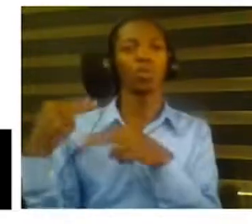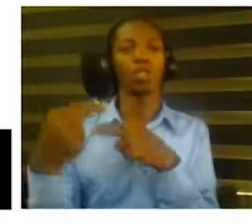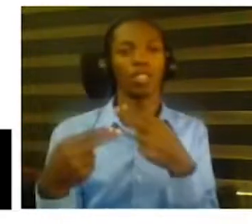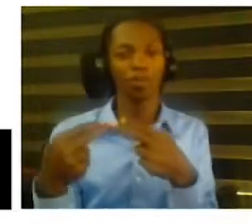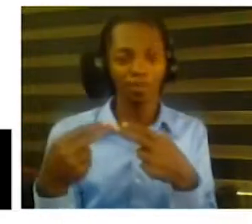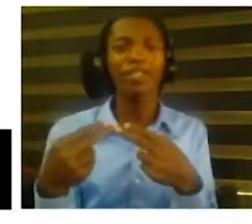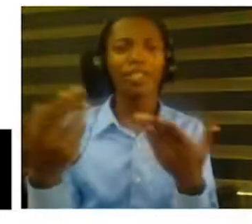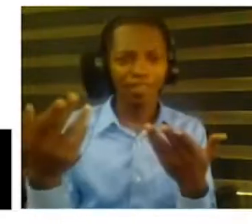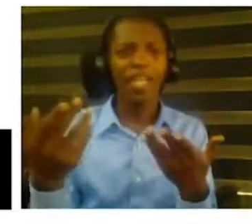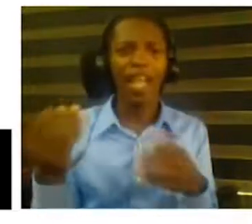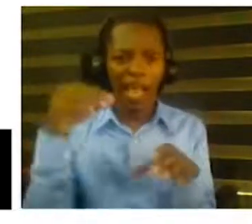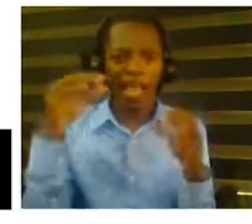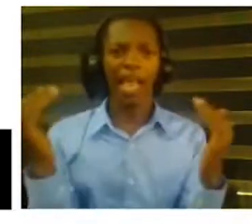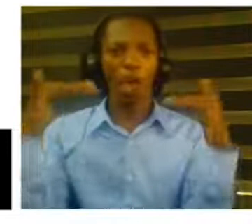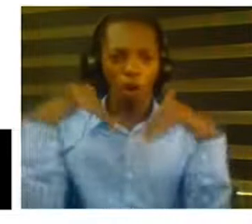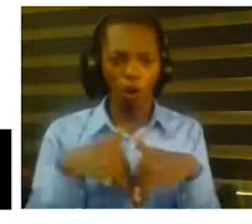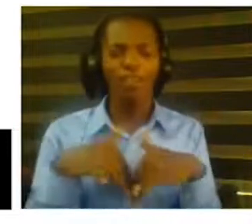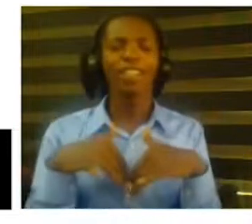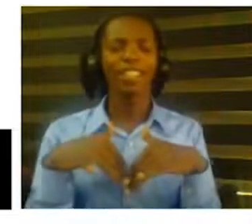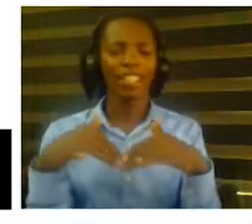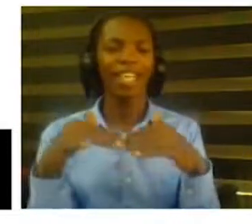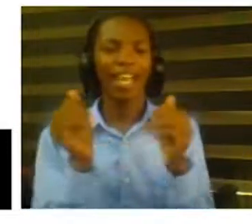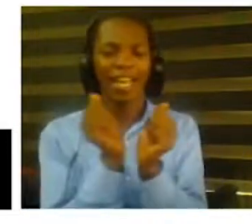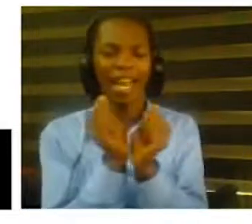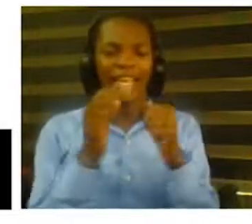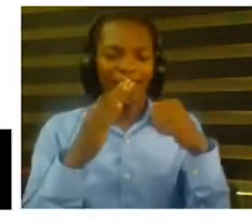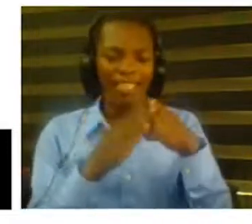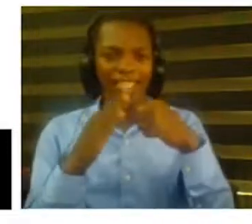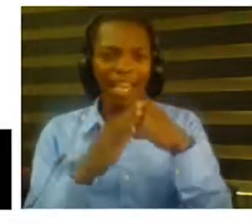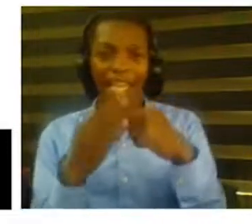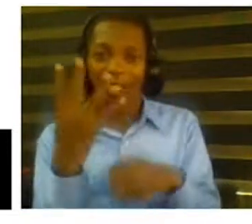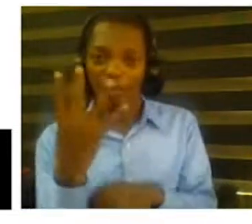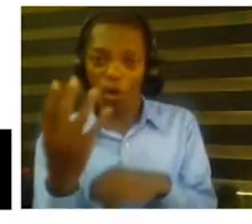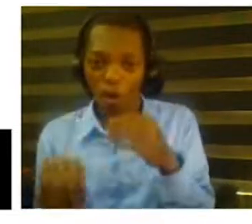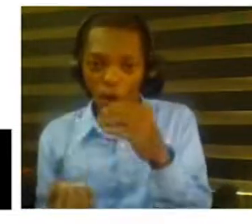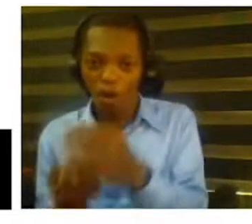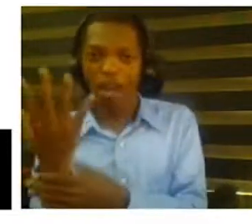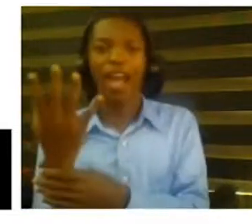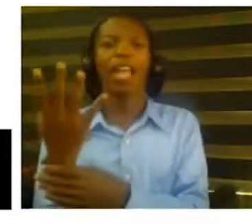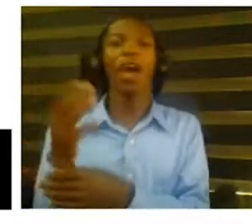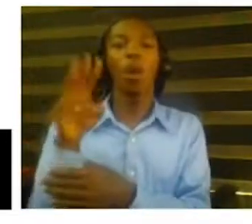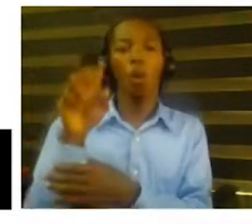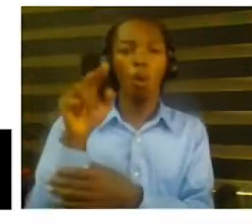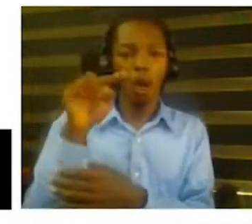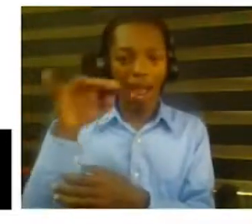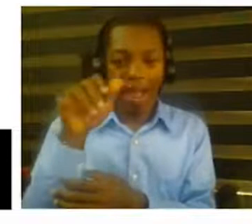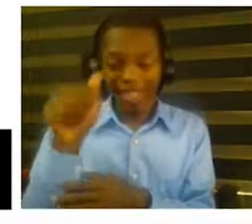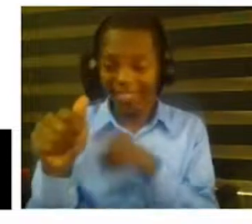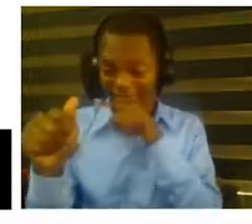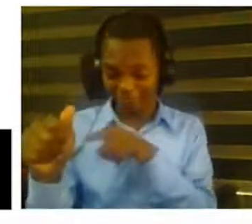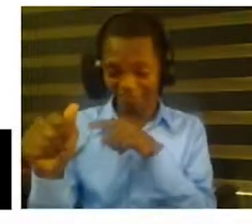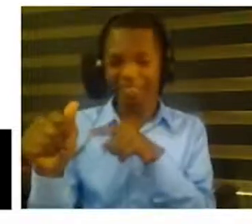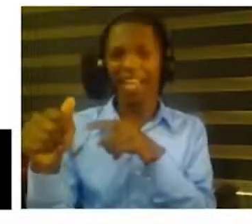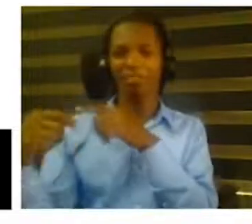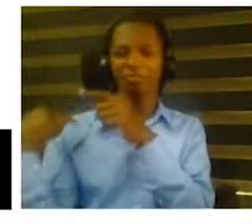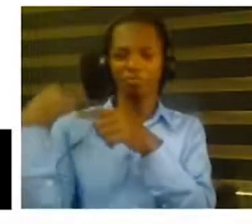in 1994 by our founding director, Roger Coleman, and since then has grown to become a